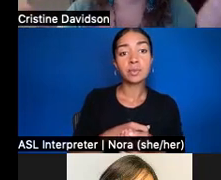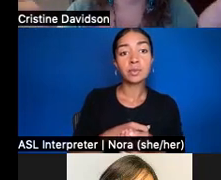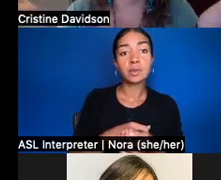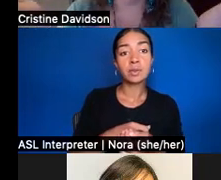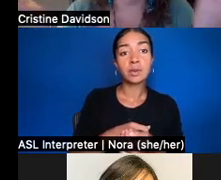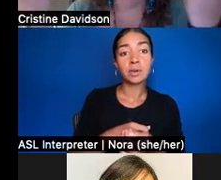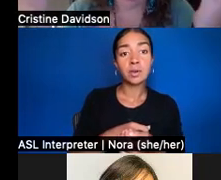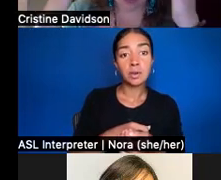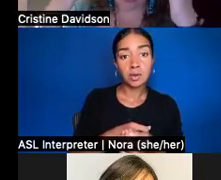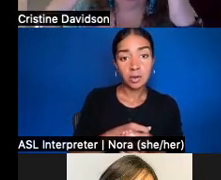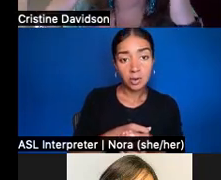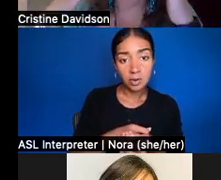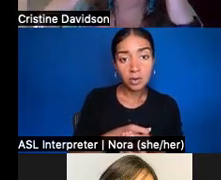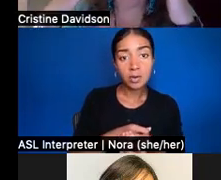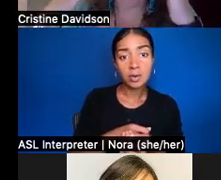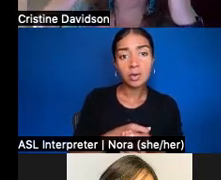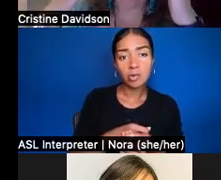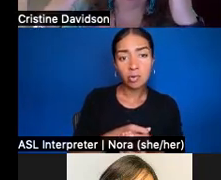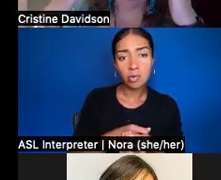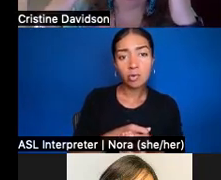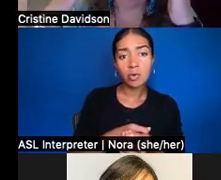okay, let me see how to word this. So,